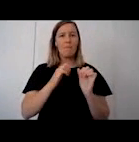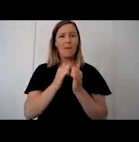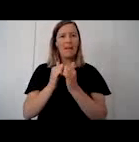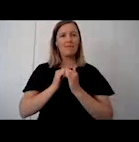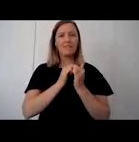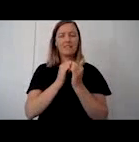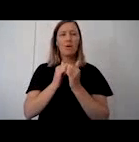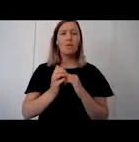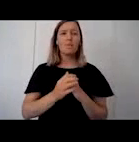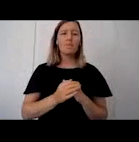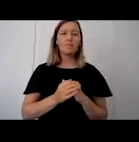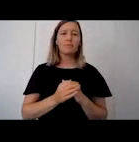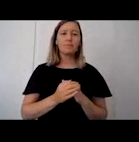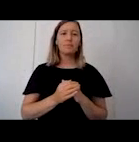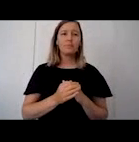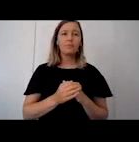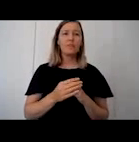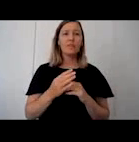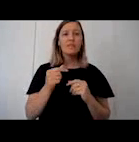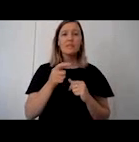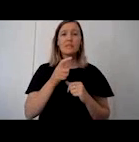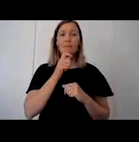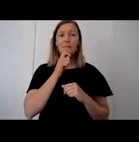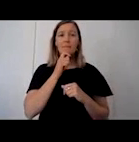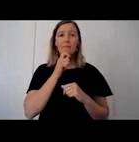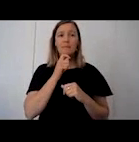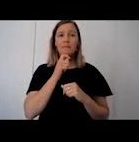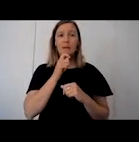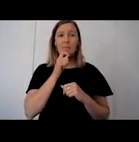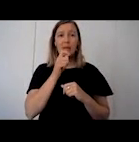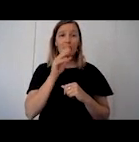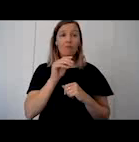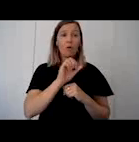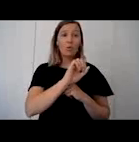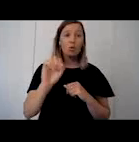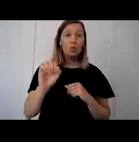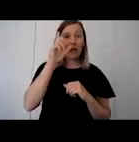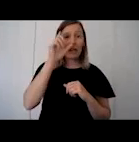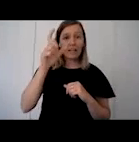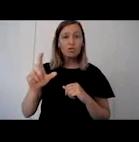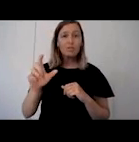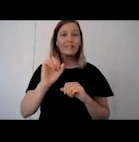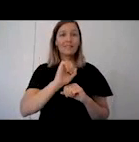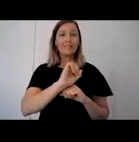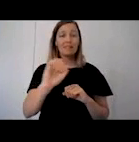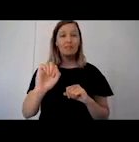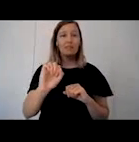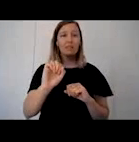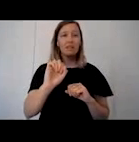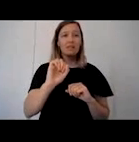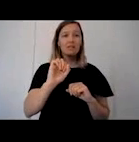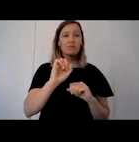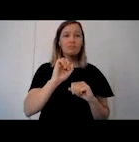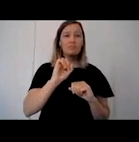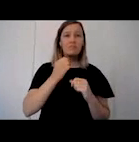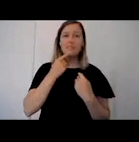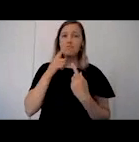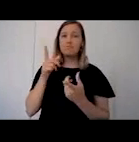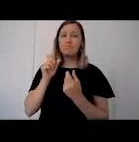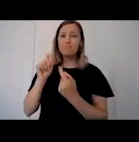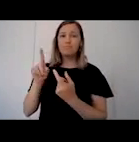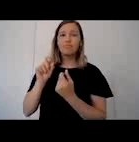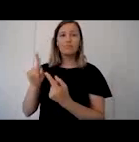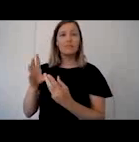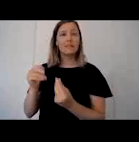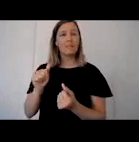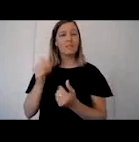get some media from your own countries and regions, and pitch some stories, how